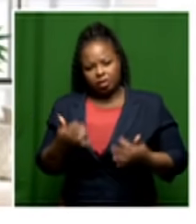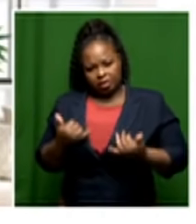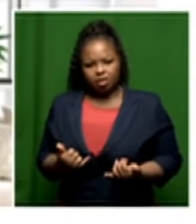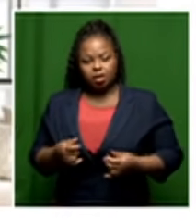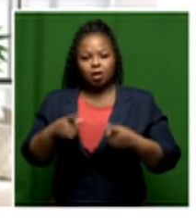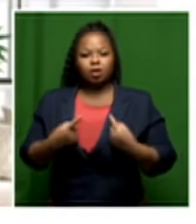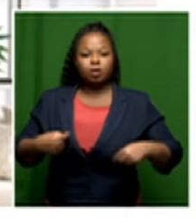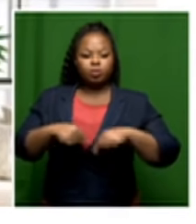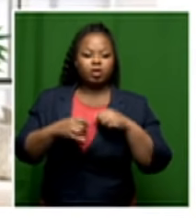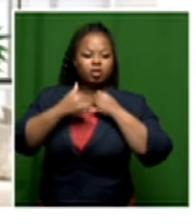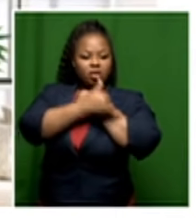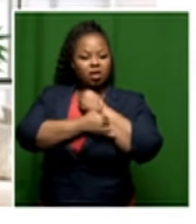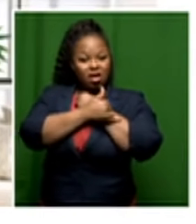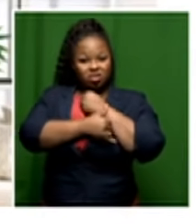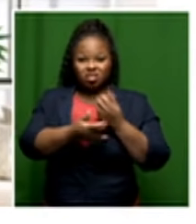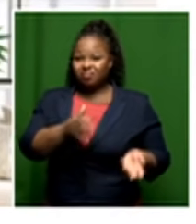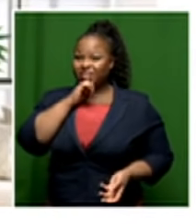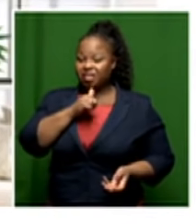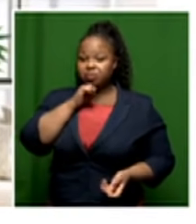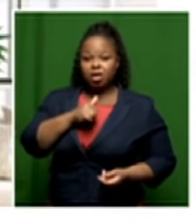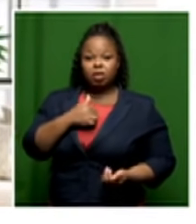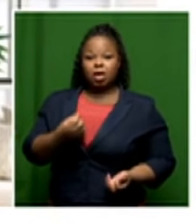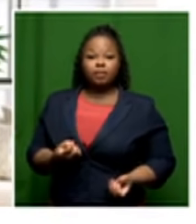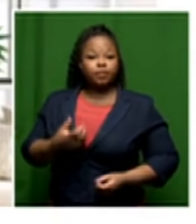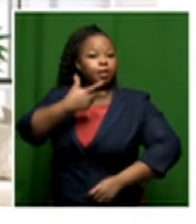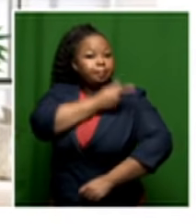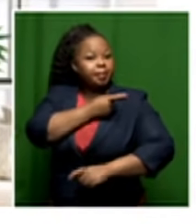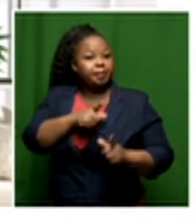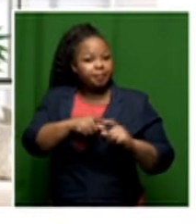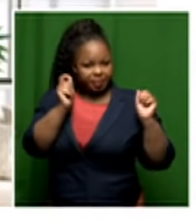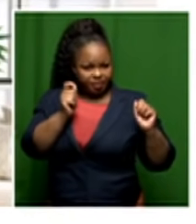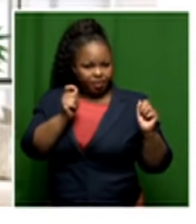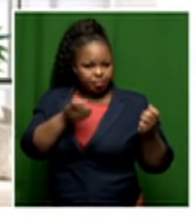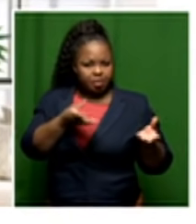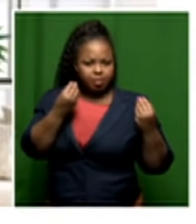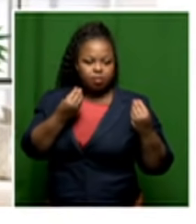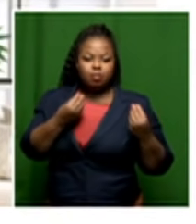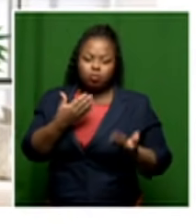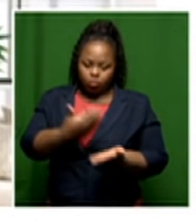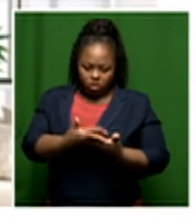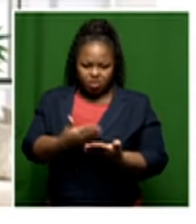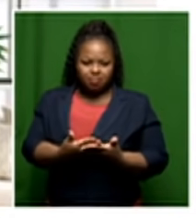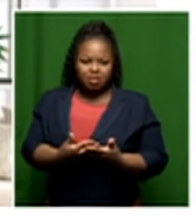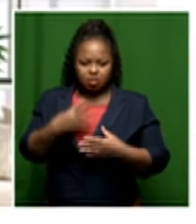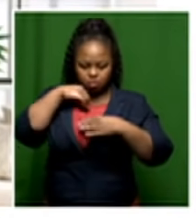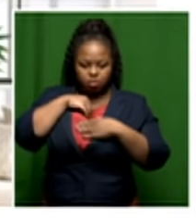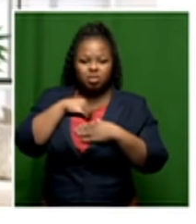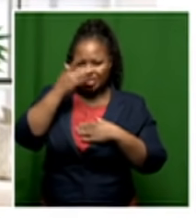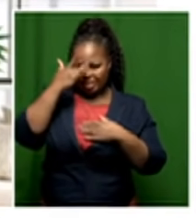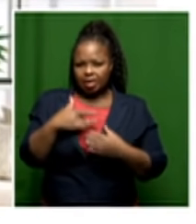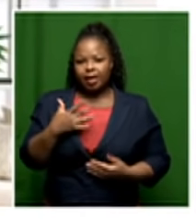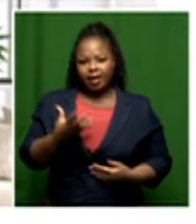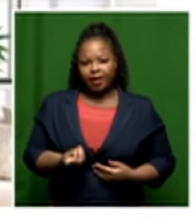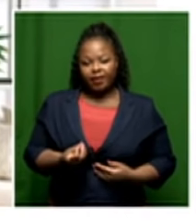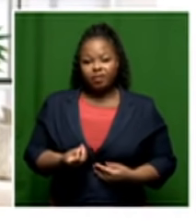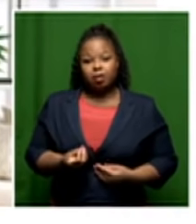country, therefore, where even if you've been vaccinated, but there is a possibility that you could be carrying the infection, and therefore the